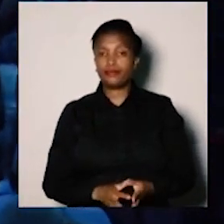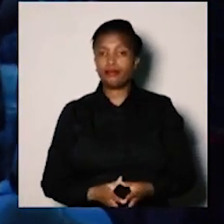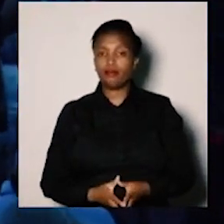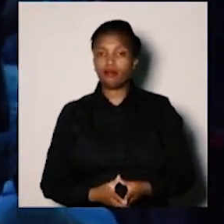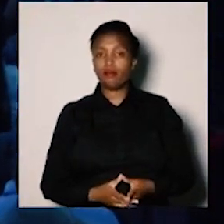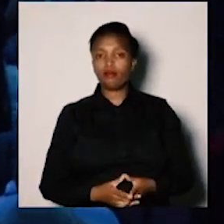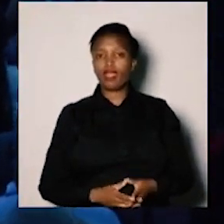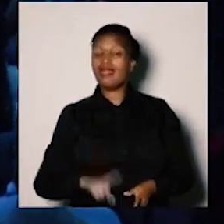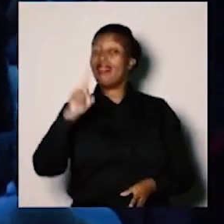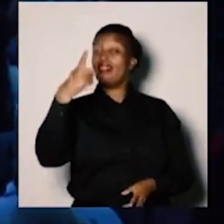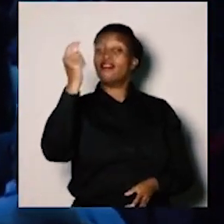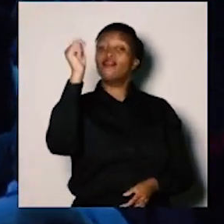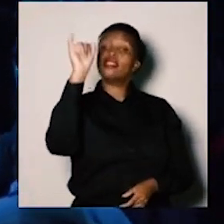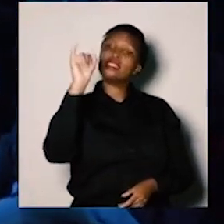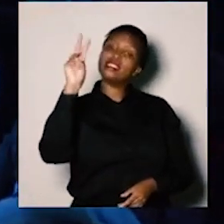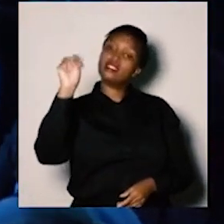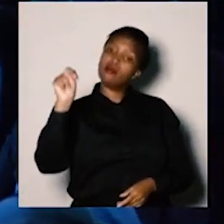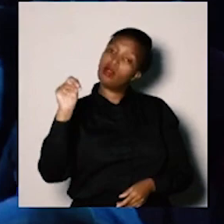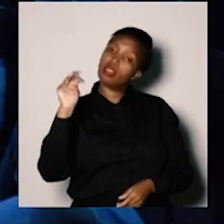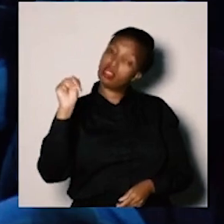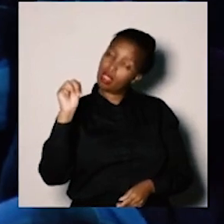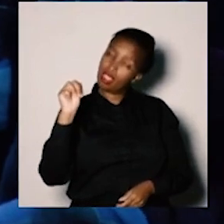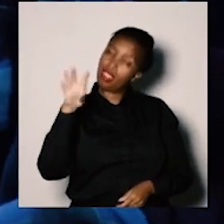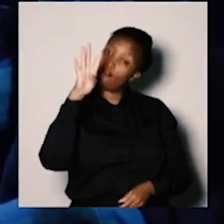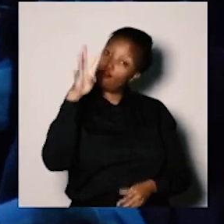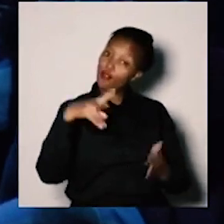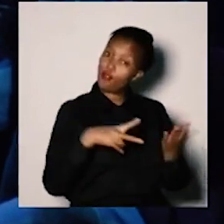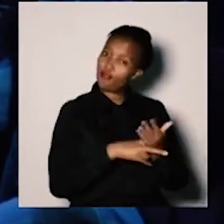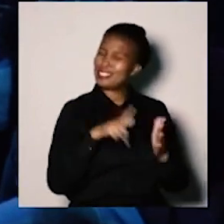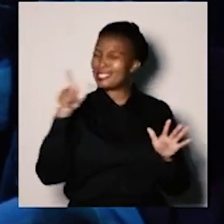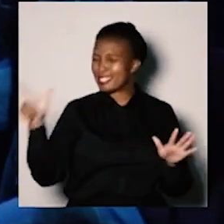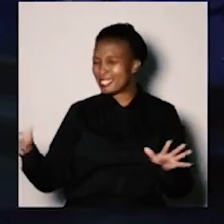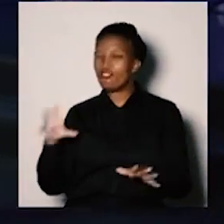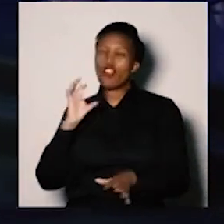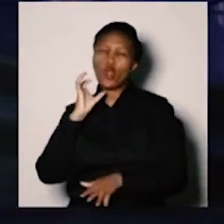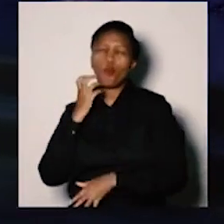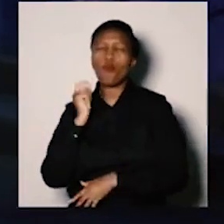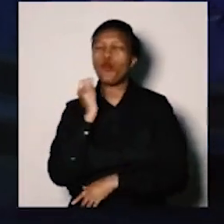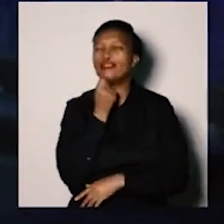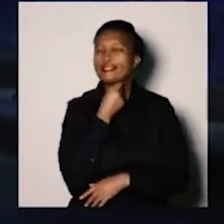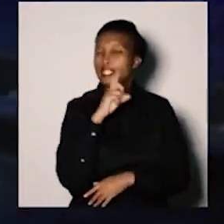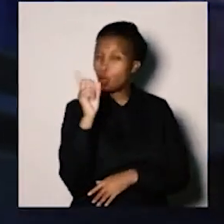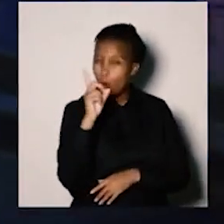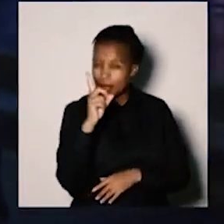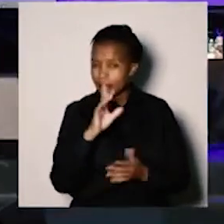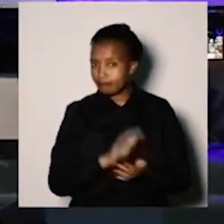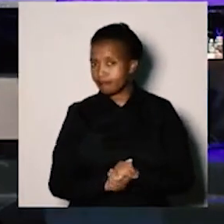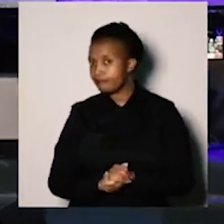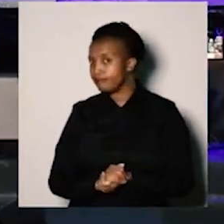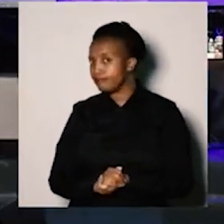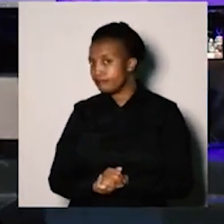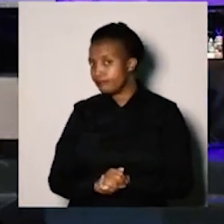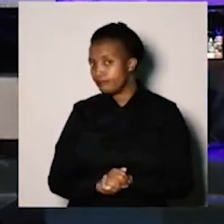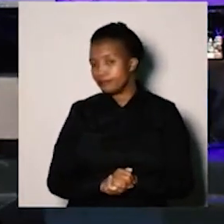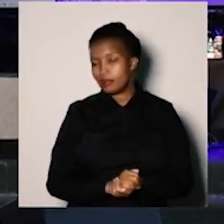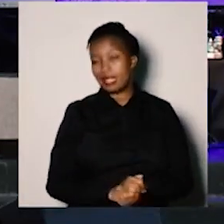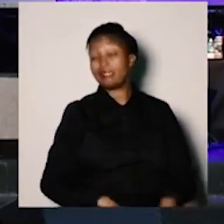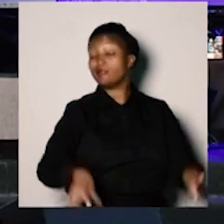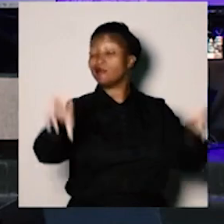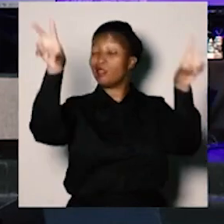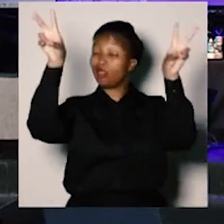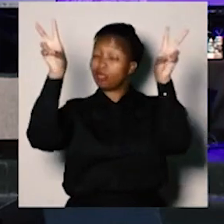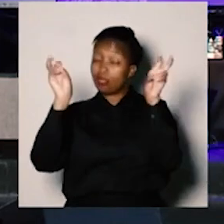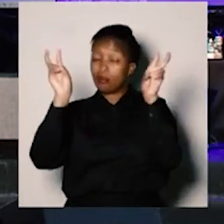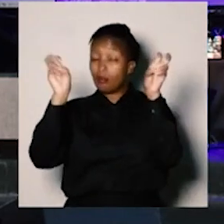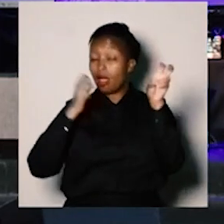In 1 Timothy 4:7, listen what Paul says to Timothy. And this is going to be the theme that runs through